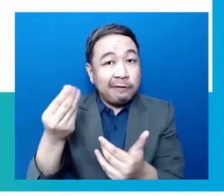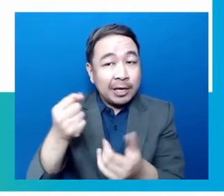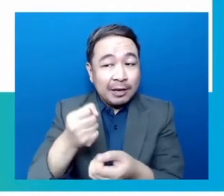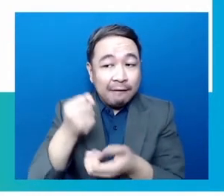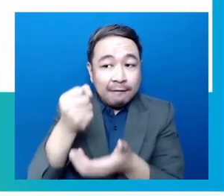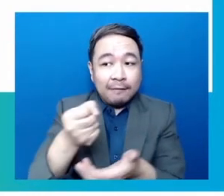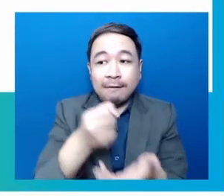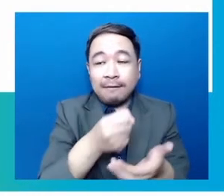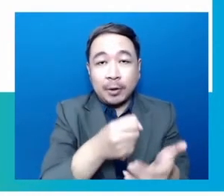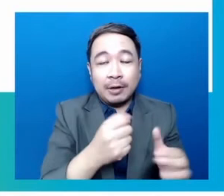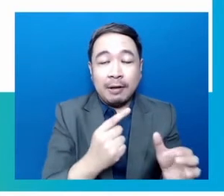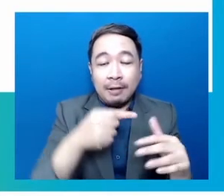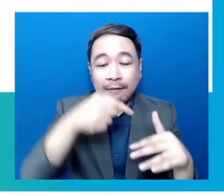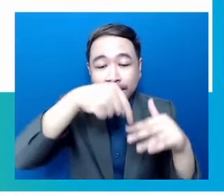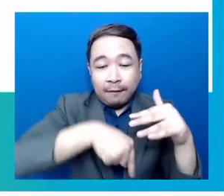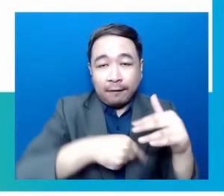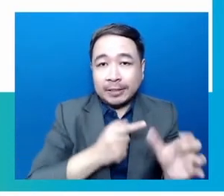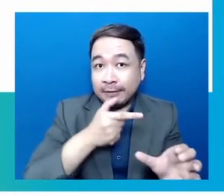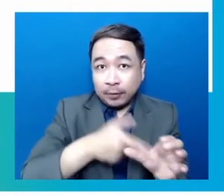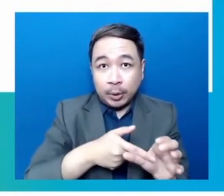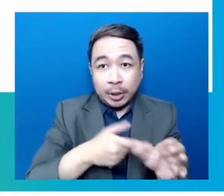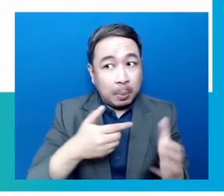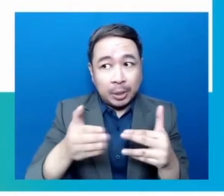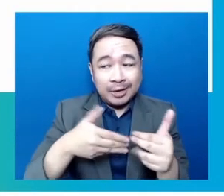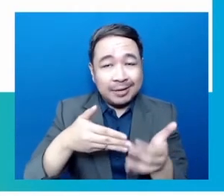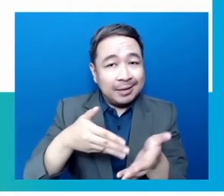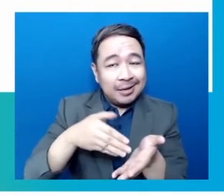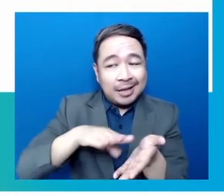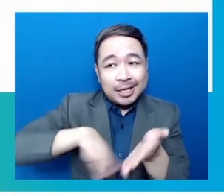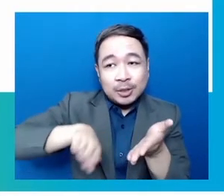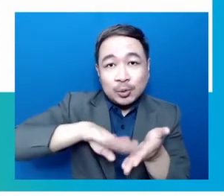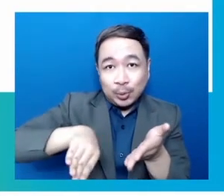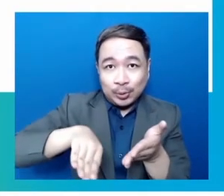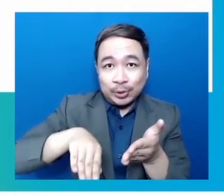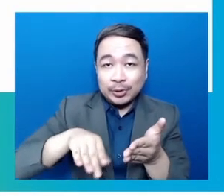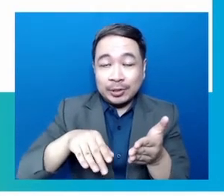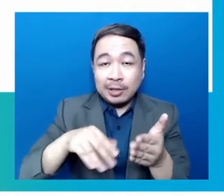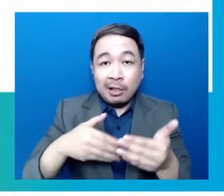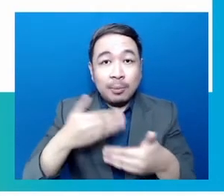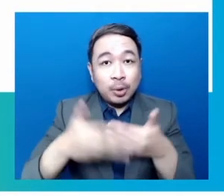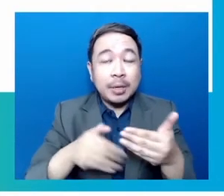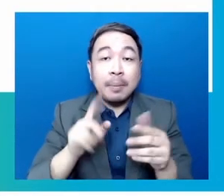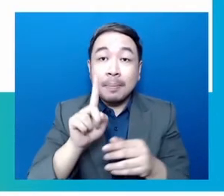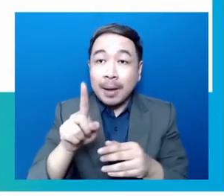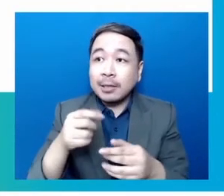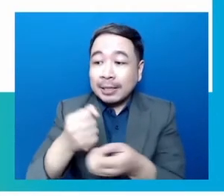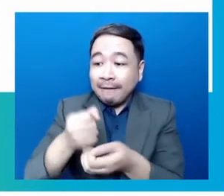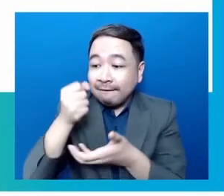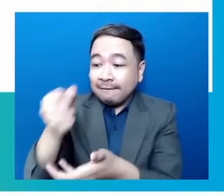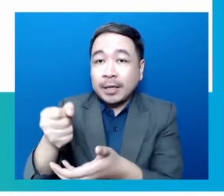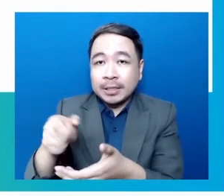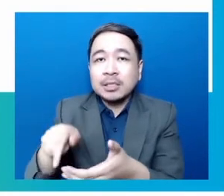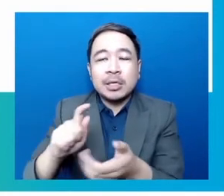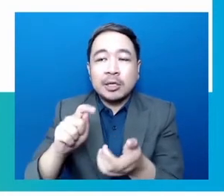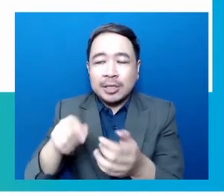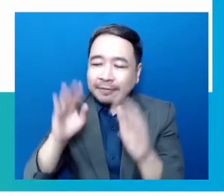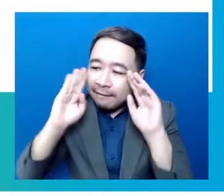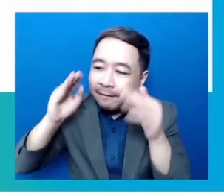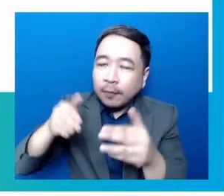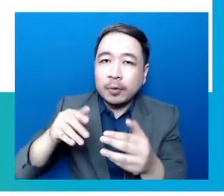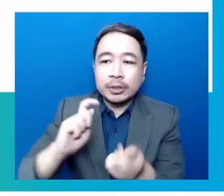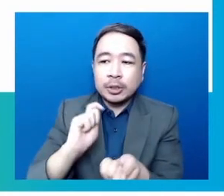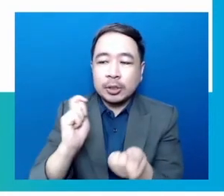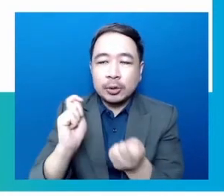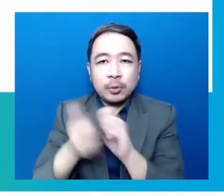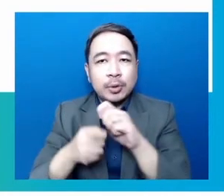fuels, regardless of the exclusion criteria in place, are finances and support that could have gone into renewable energy projects,